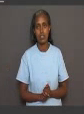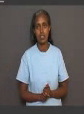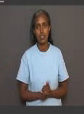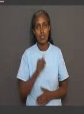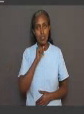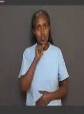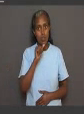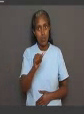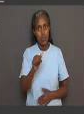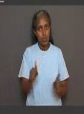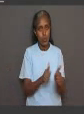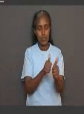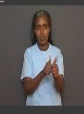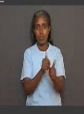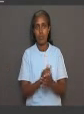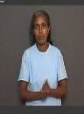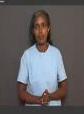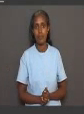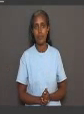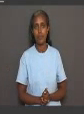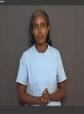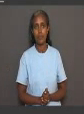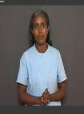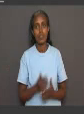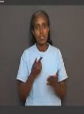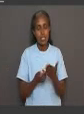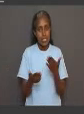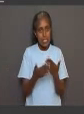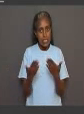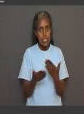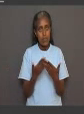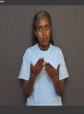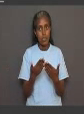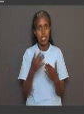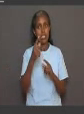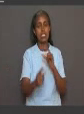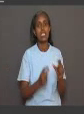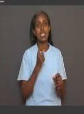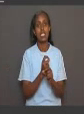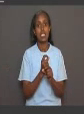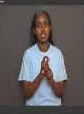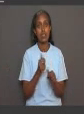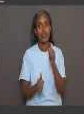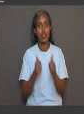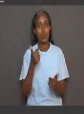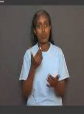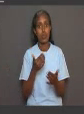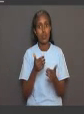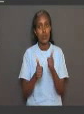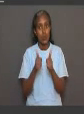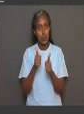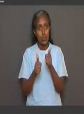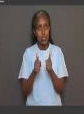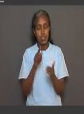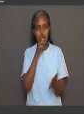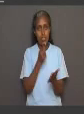not consecutive. They are simply the years for which data